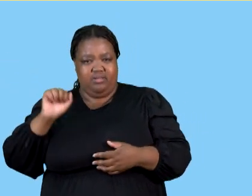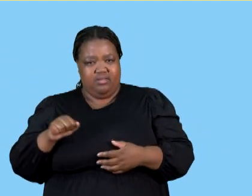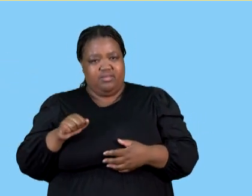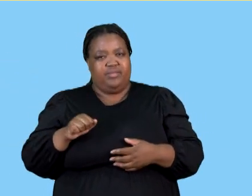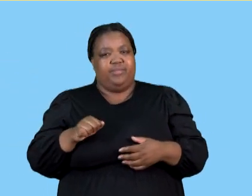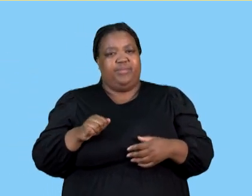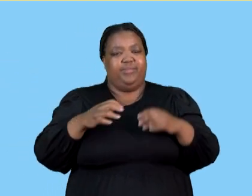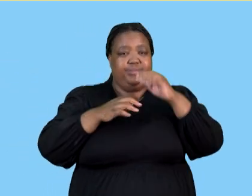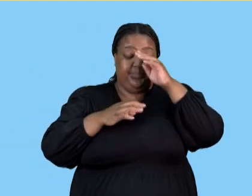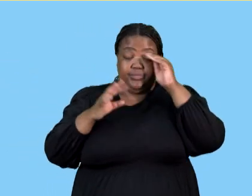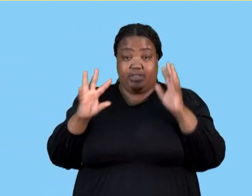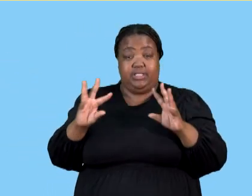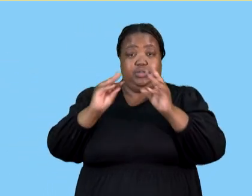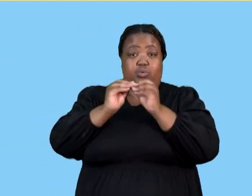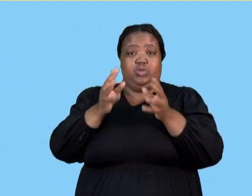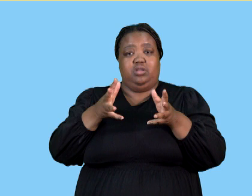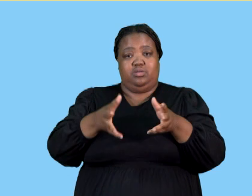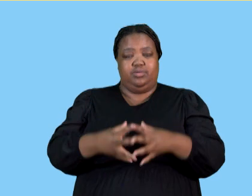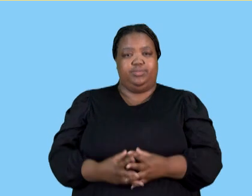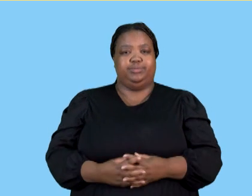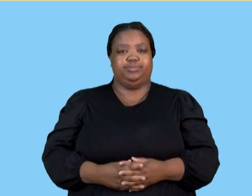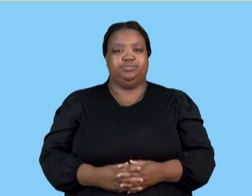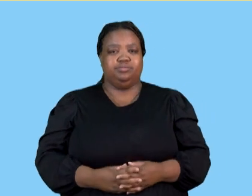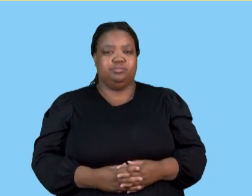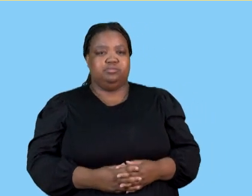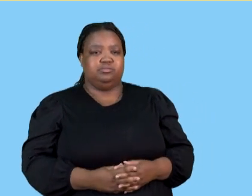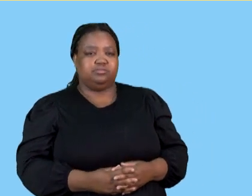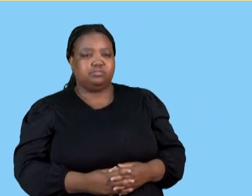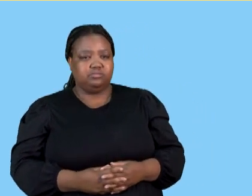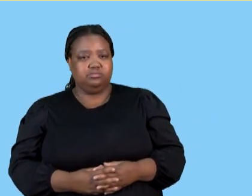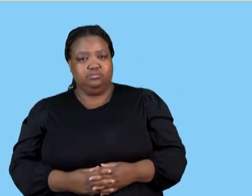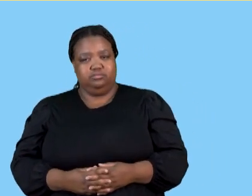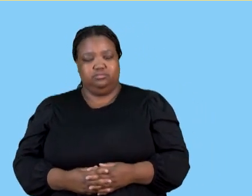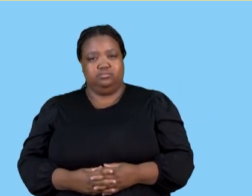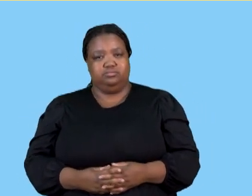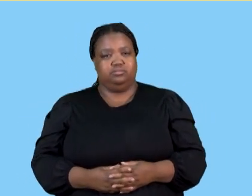25,300. That becomes my total